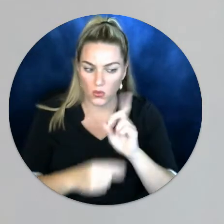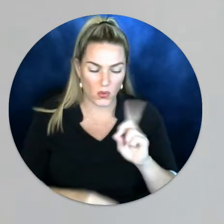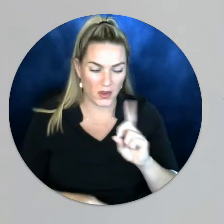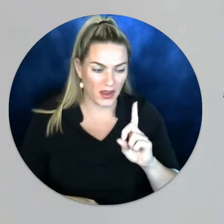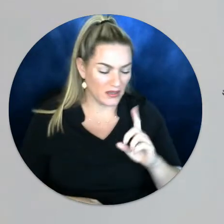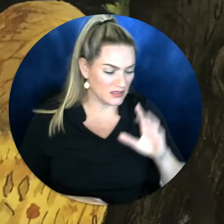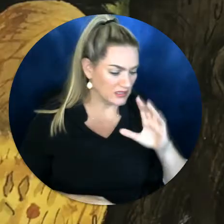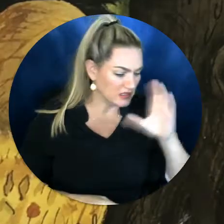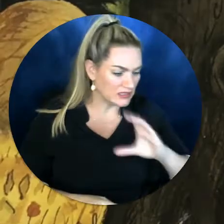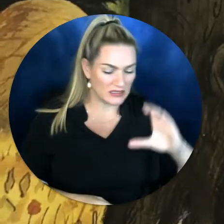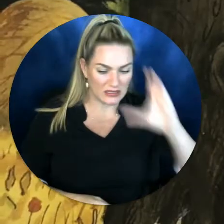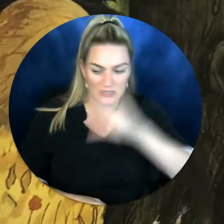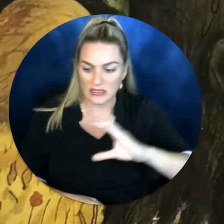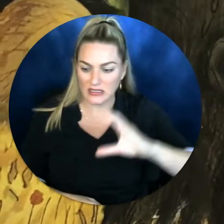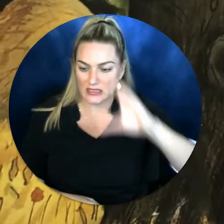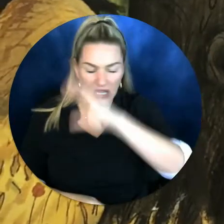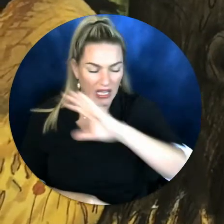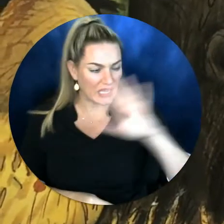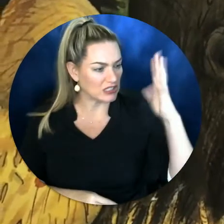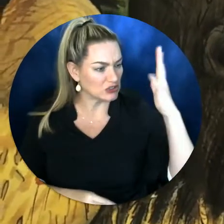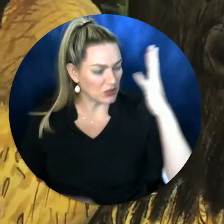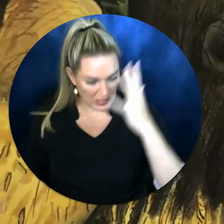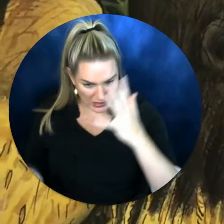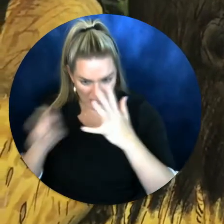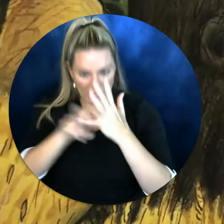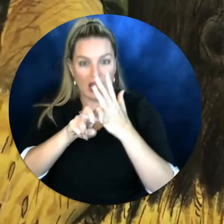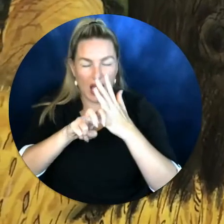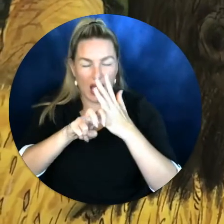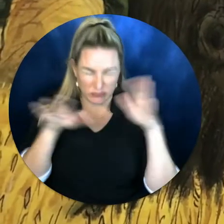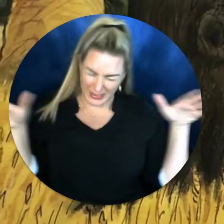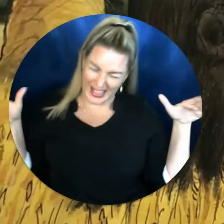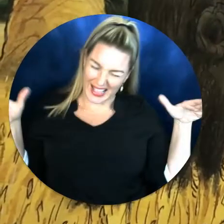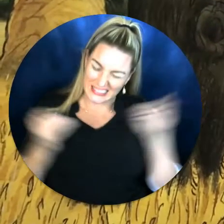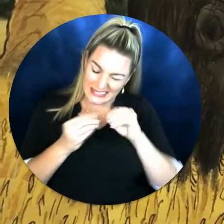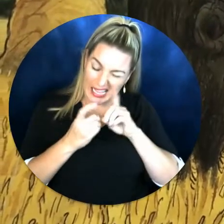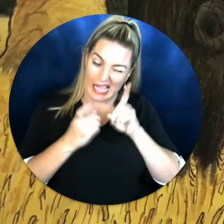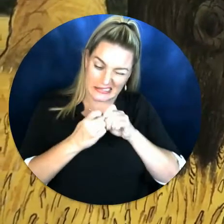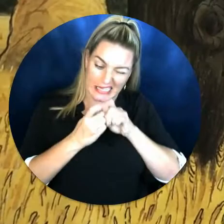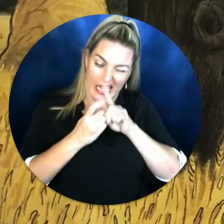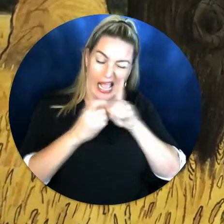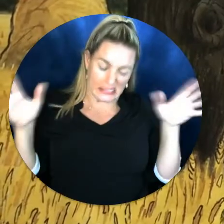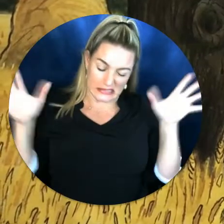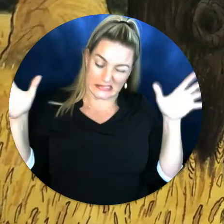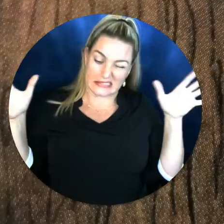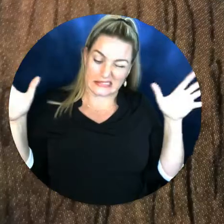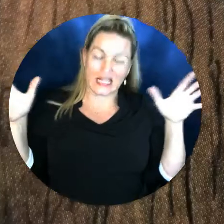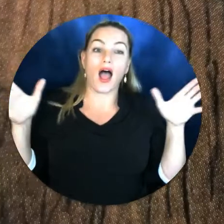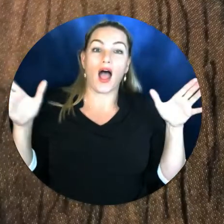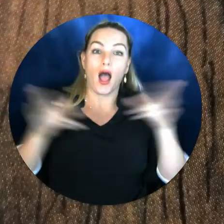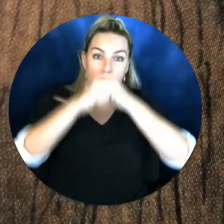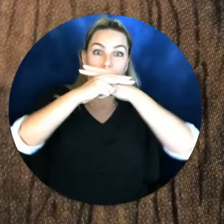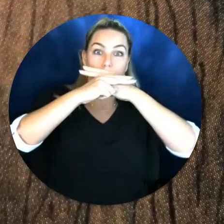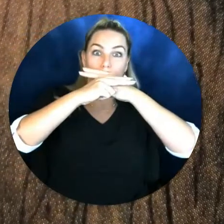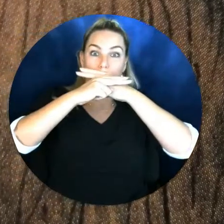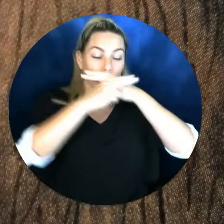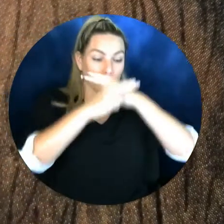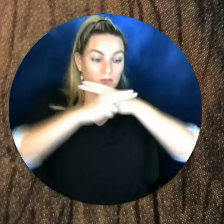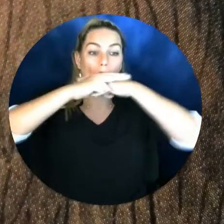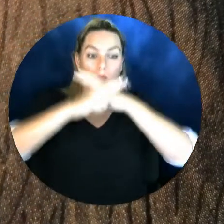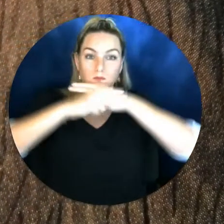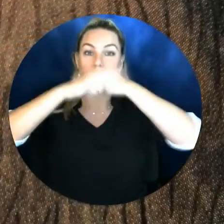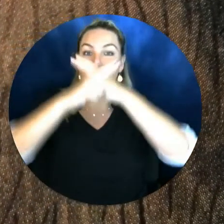found. Then out from a tree, with an ear-splitting shriek, there flapped a green bird with the bow